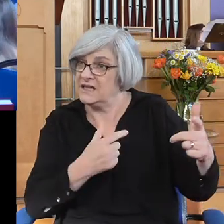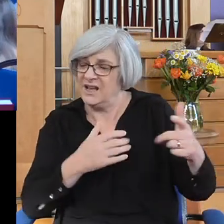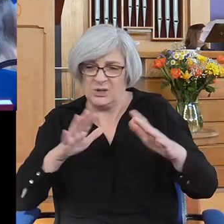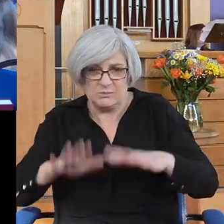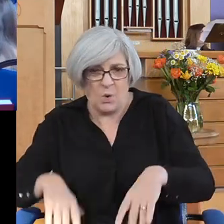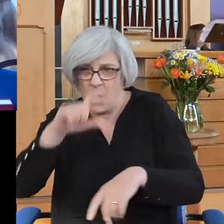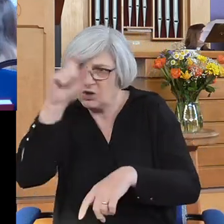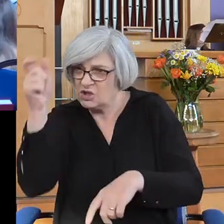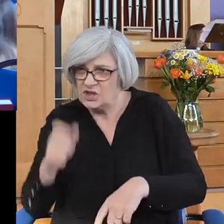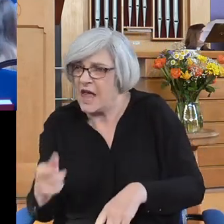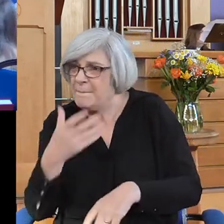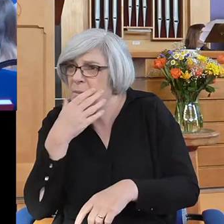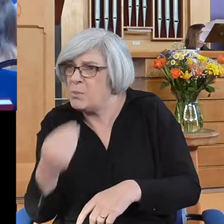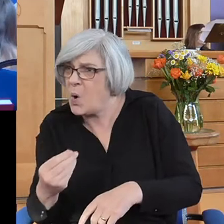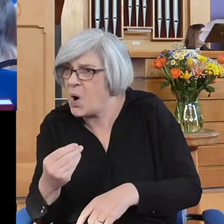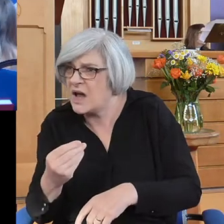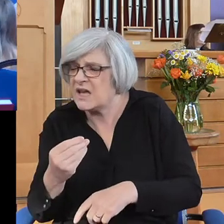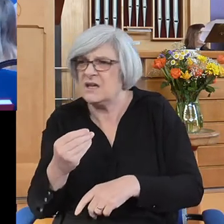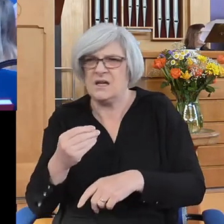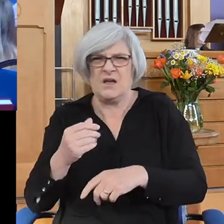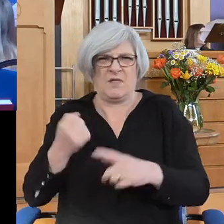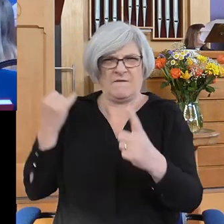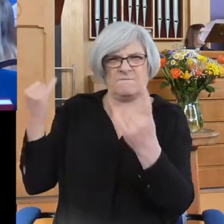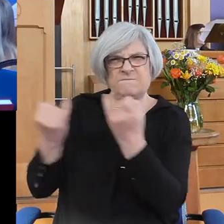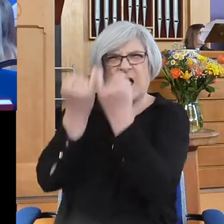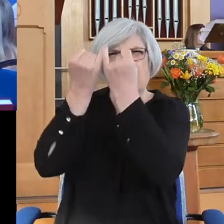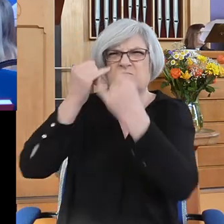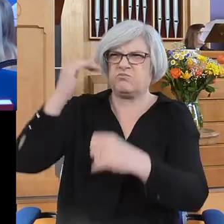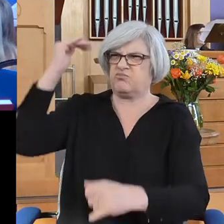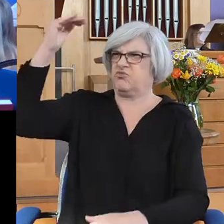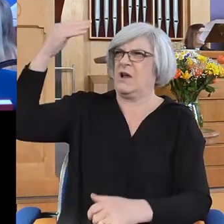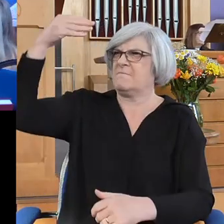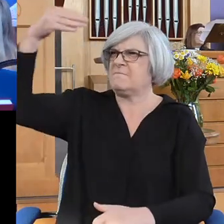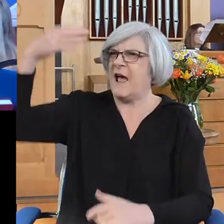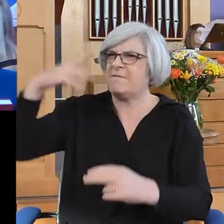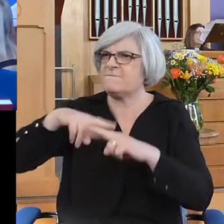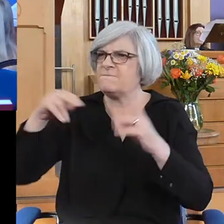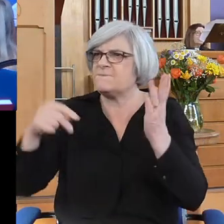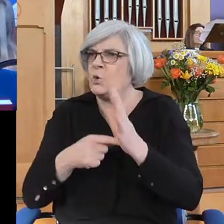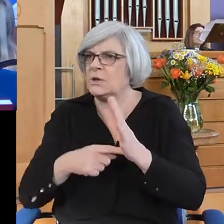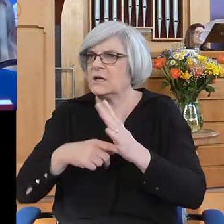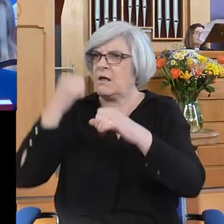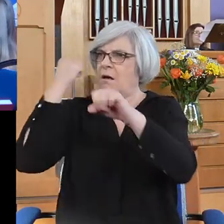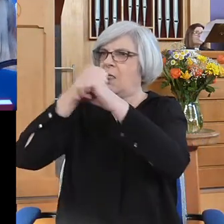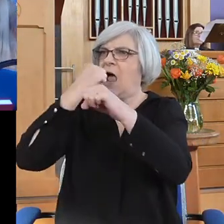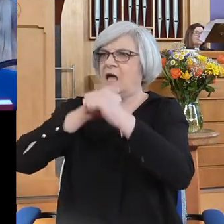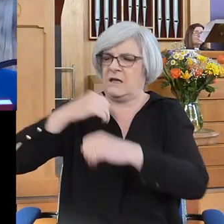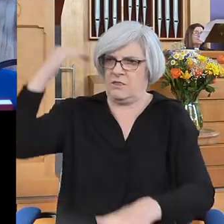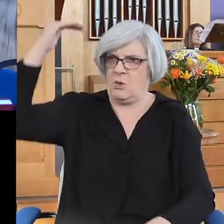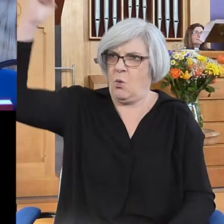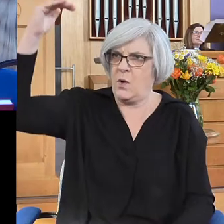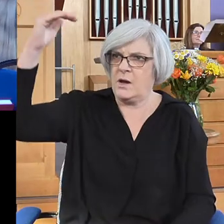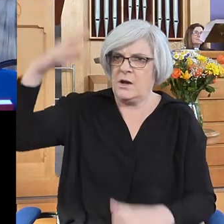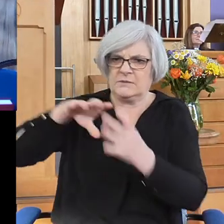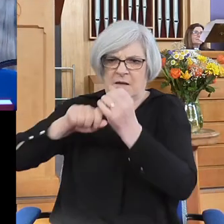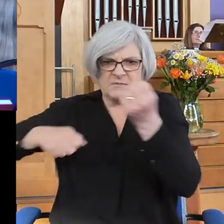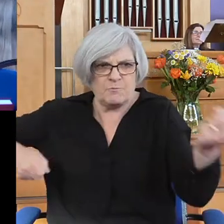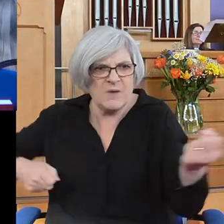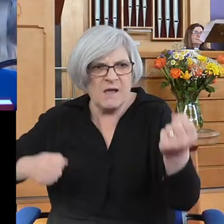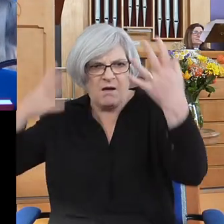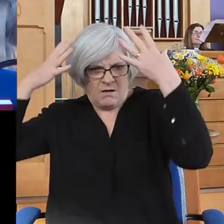the big 9 foot tall, I believe, Goliath, who was carrying a spear and wearing